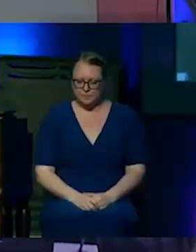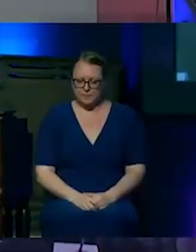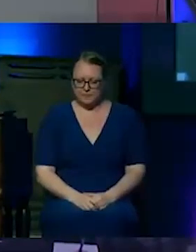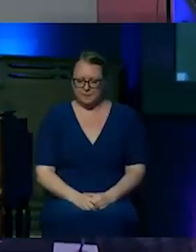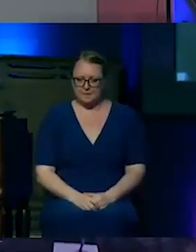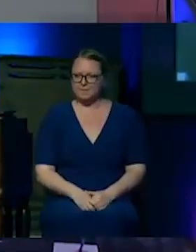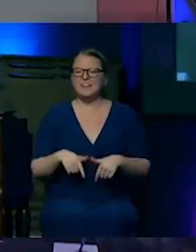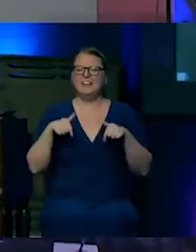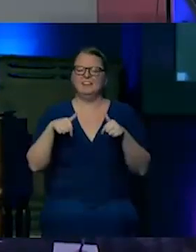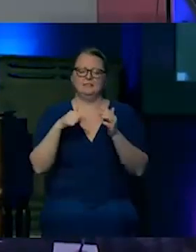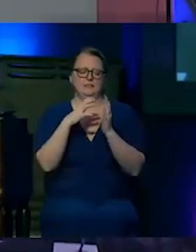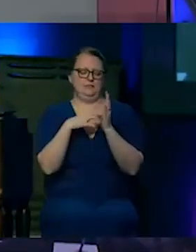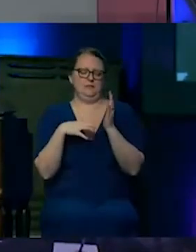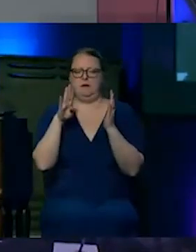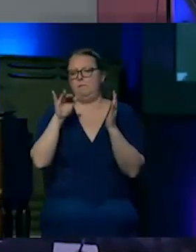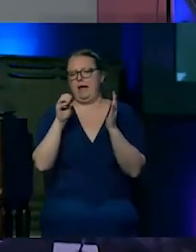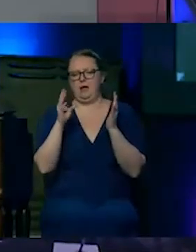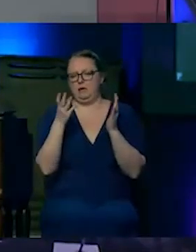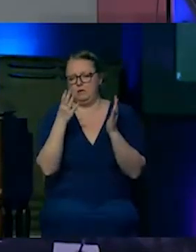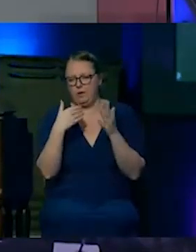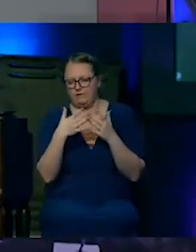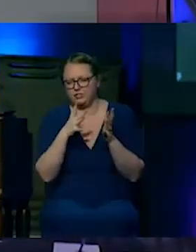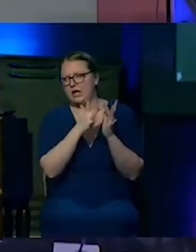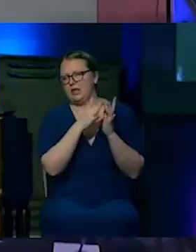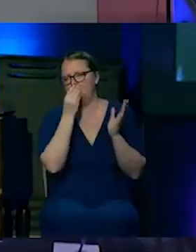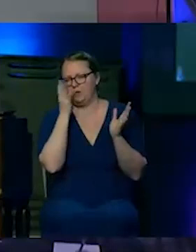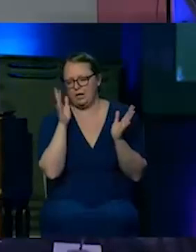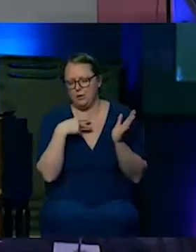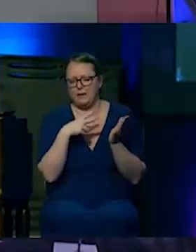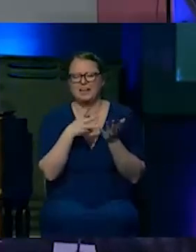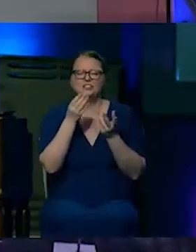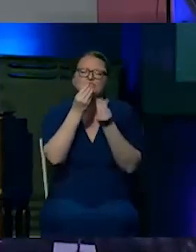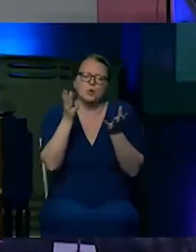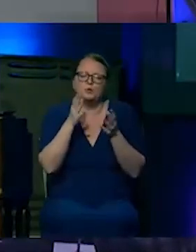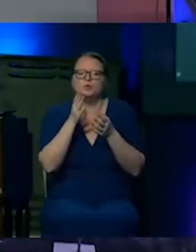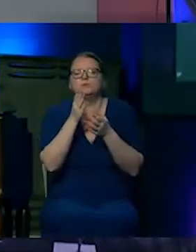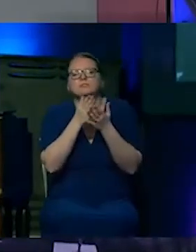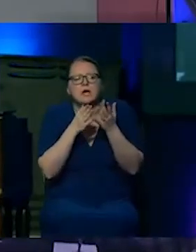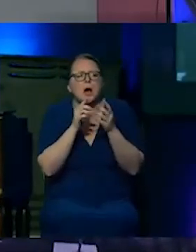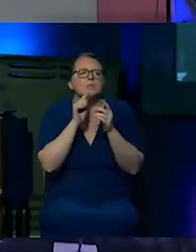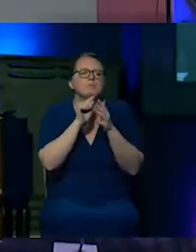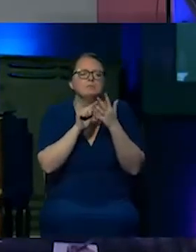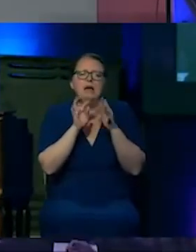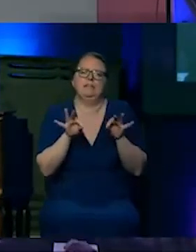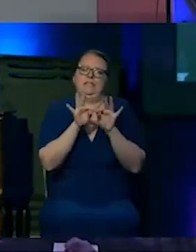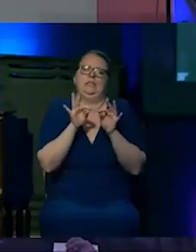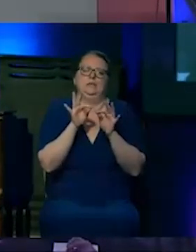this is like a bio, doesn't, whatever. It's also online, I don't really care. But I just told you kind of like some of the key